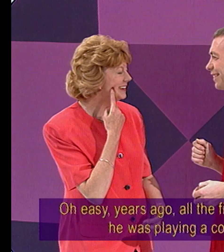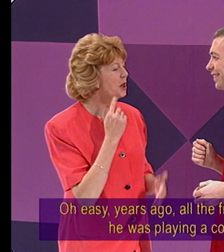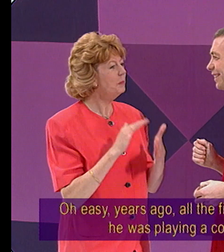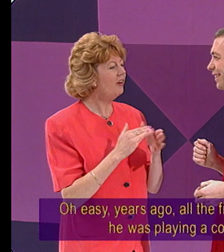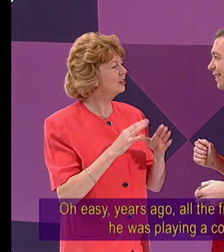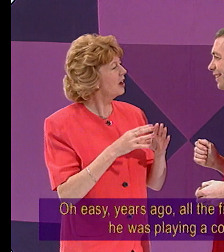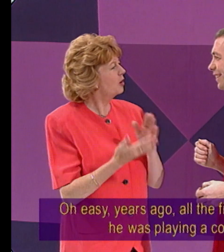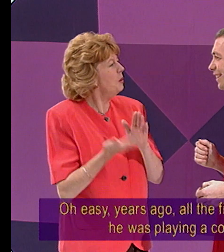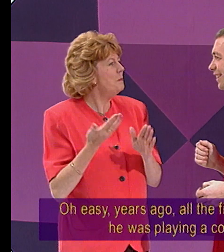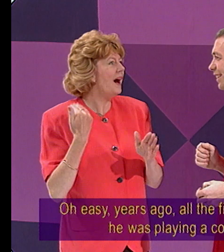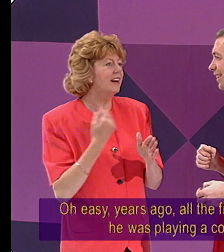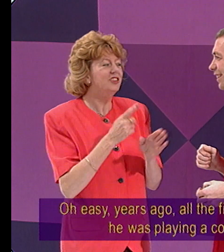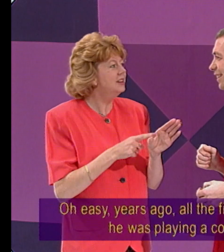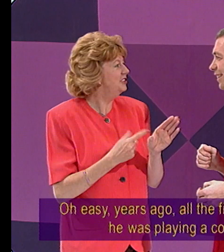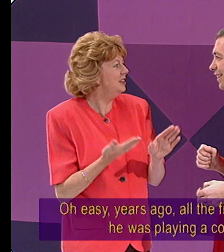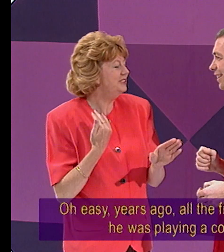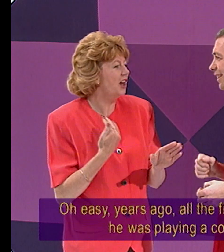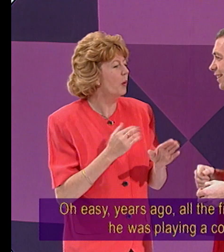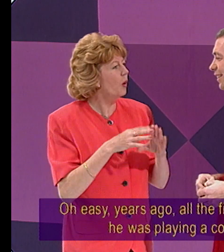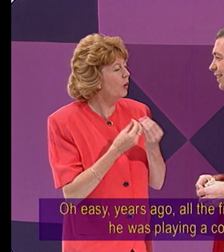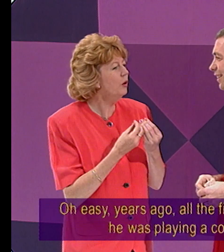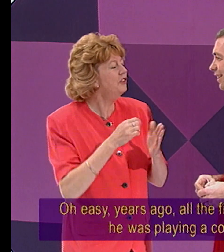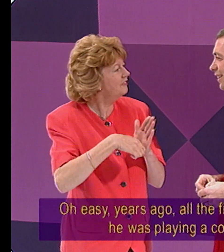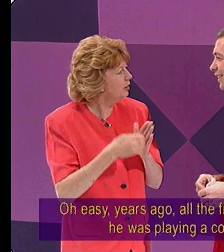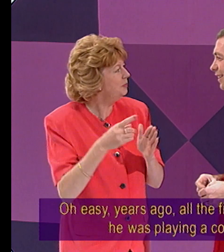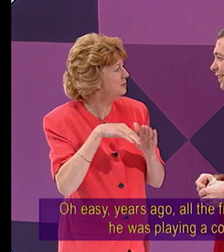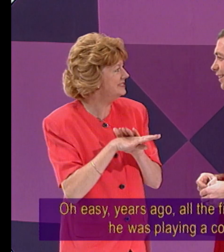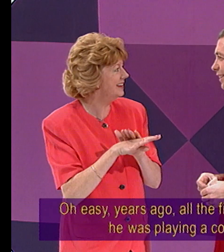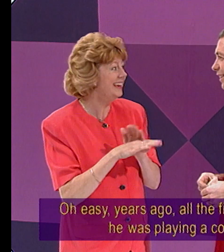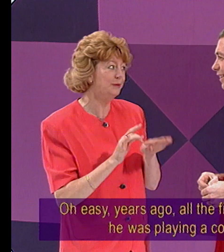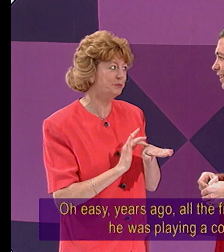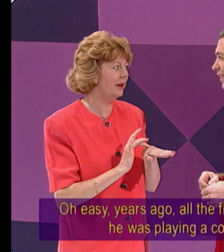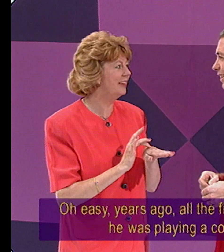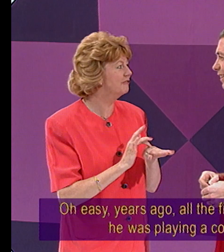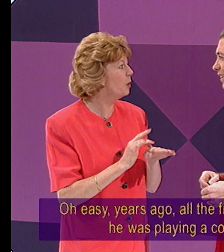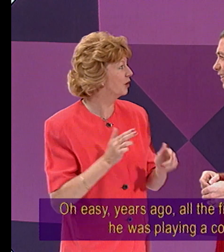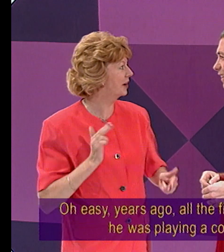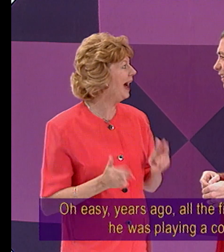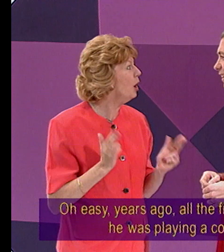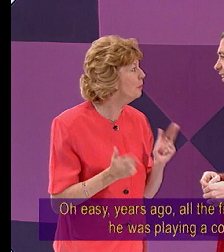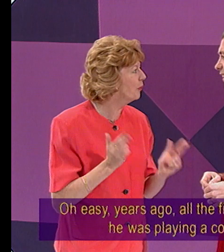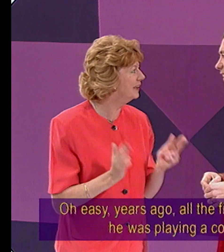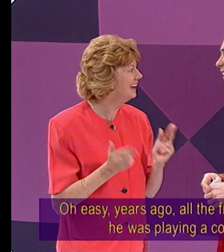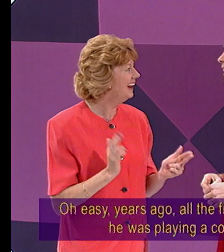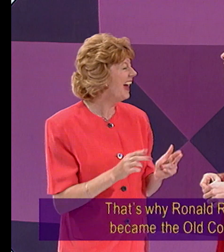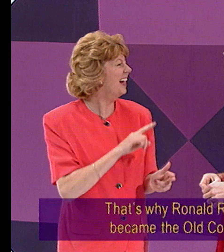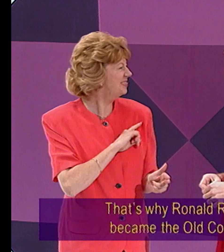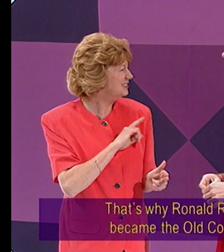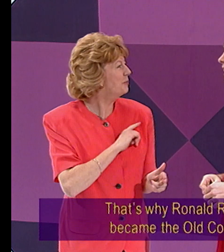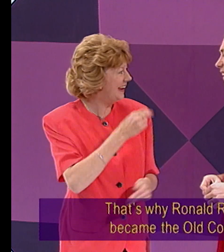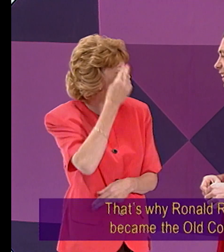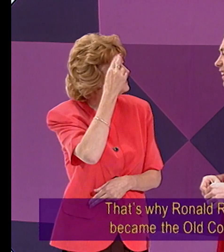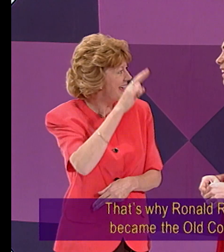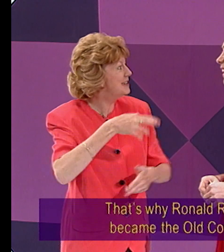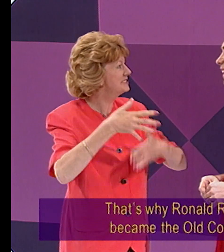easy. Because going back years and years ago, all the film he was in, was playing the role of the cowboy. And